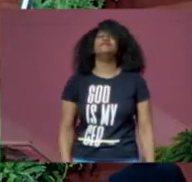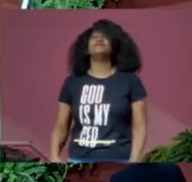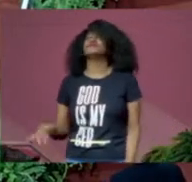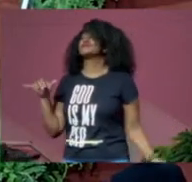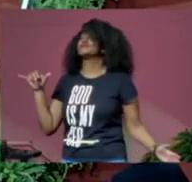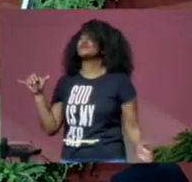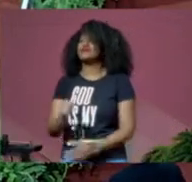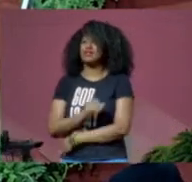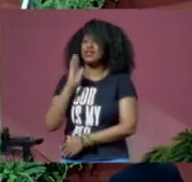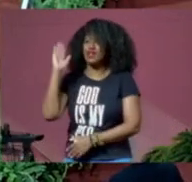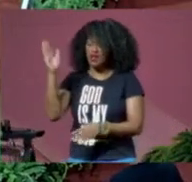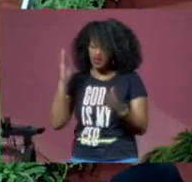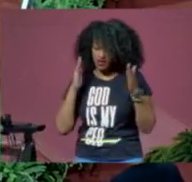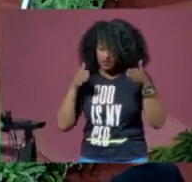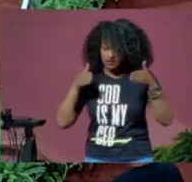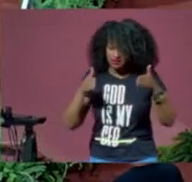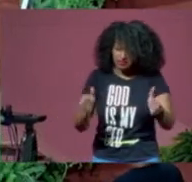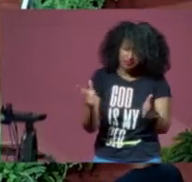your way.